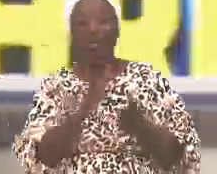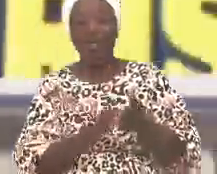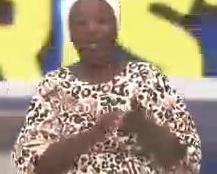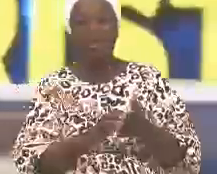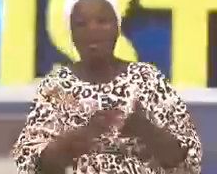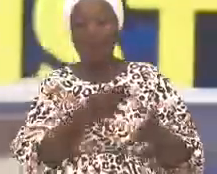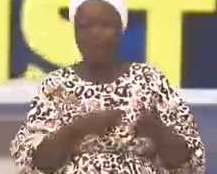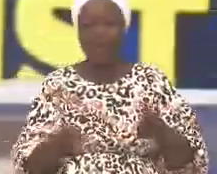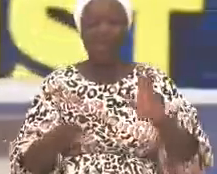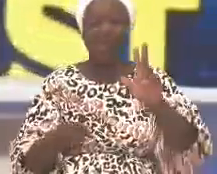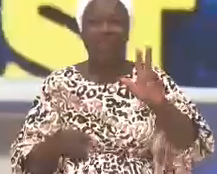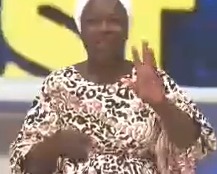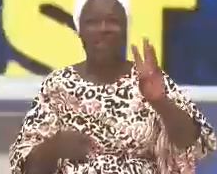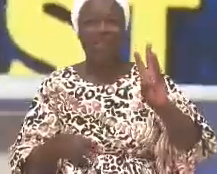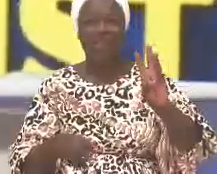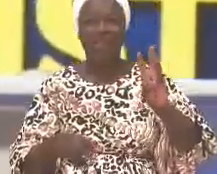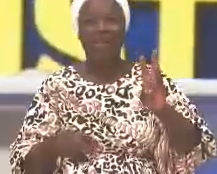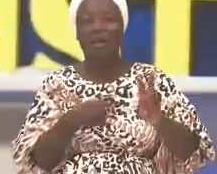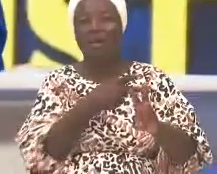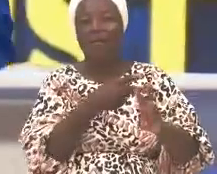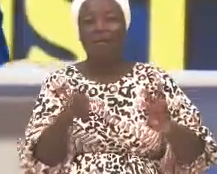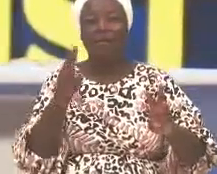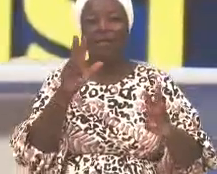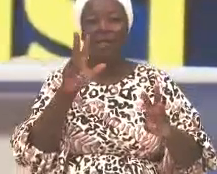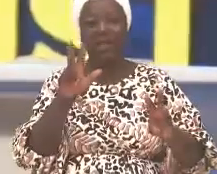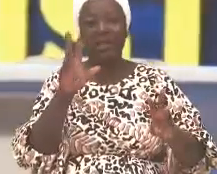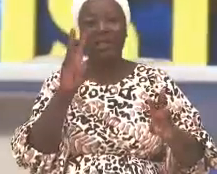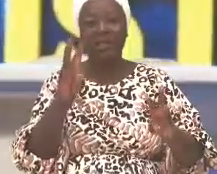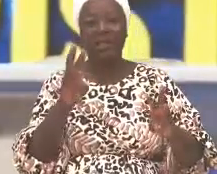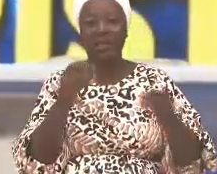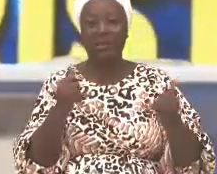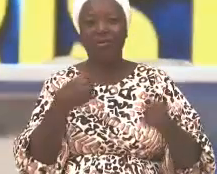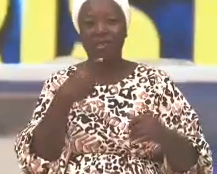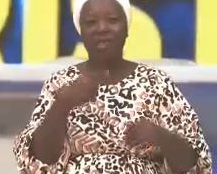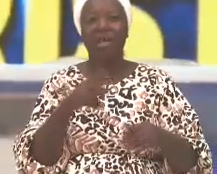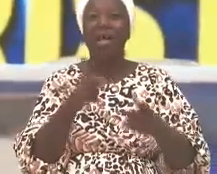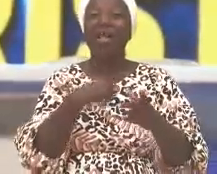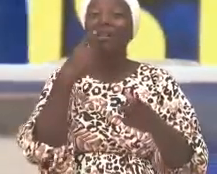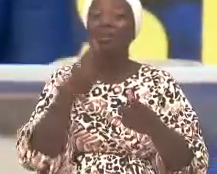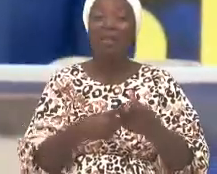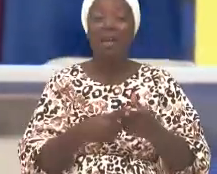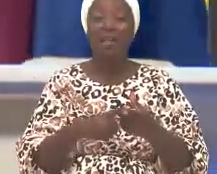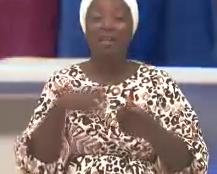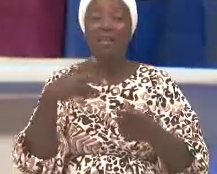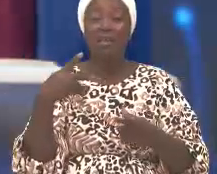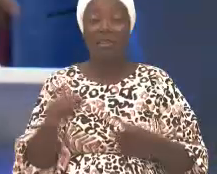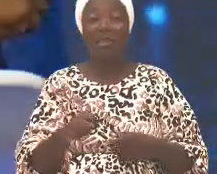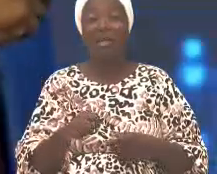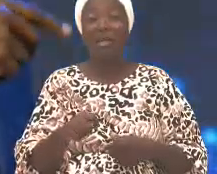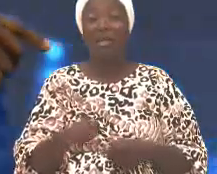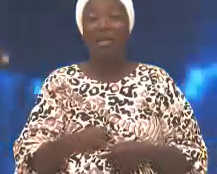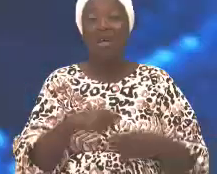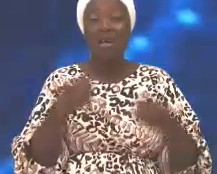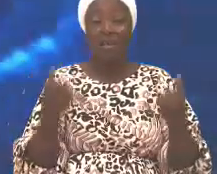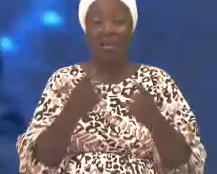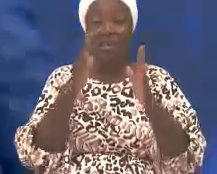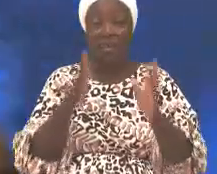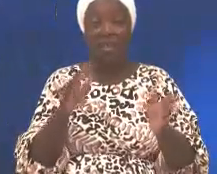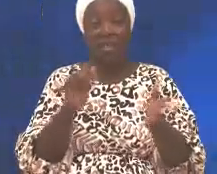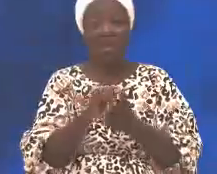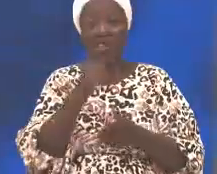verse 36 there. It says in verse 36, then the heathen that are left